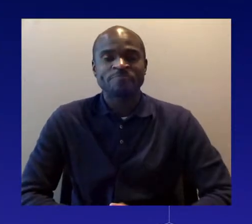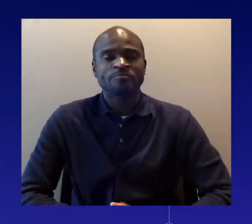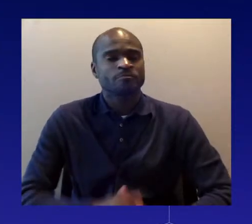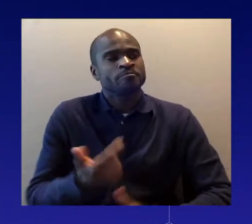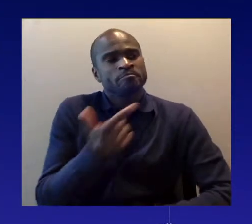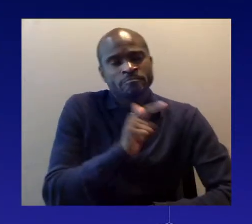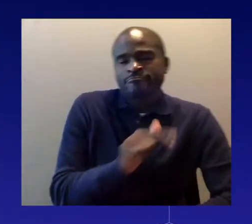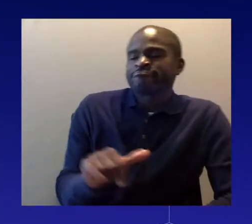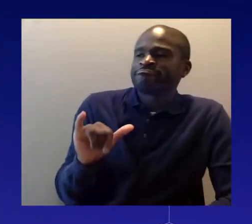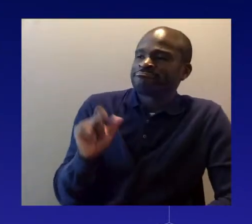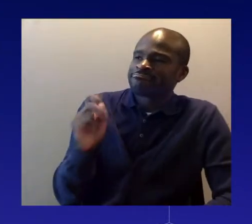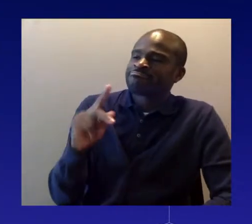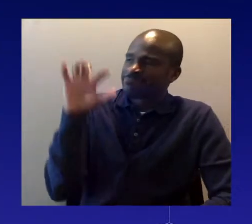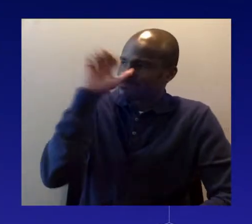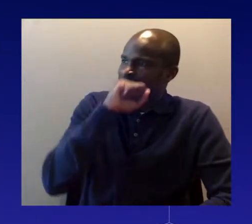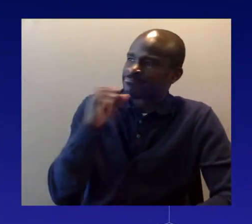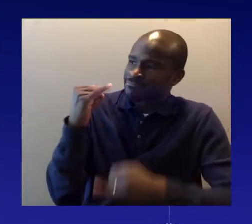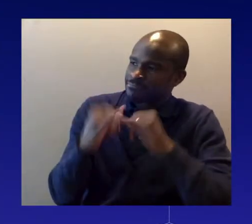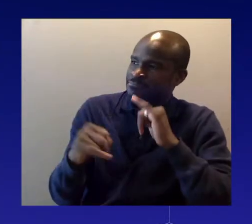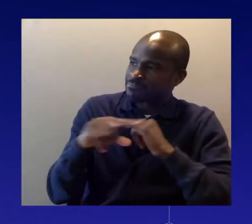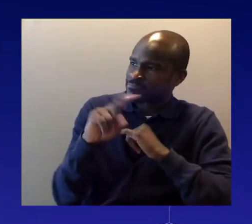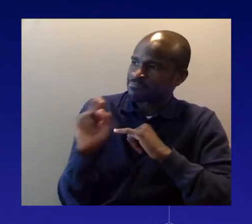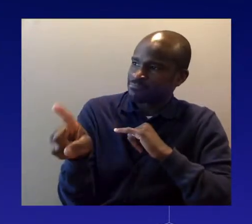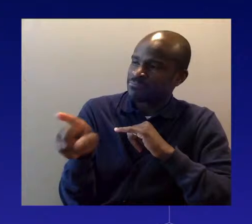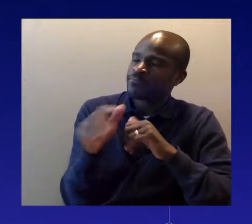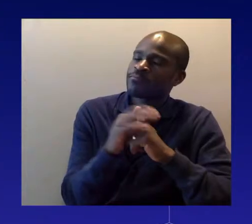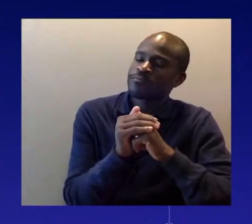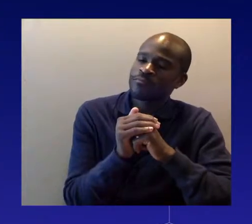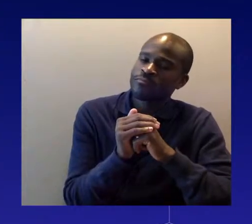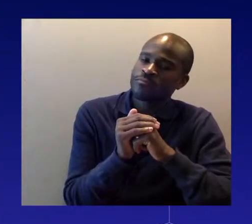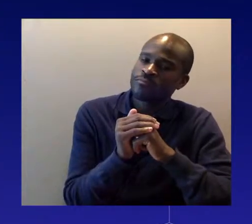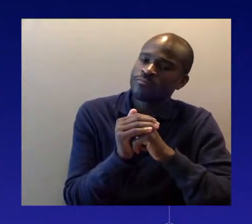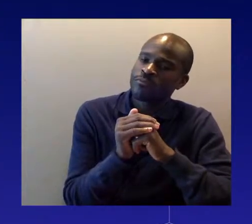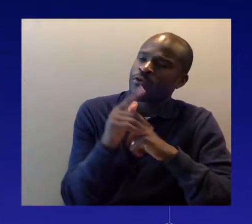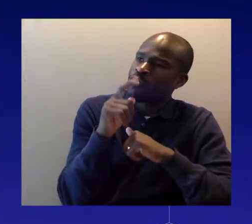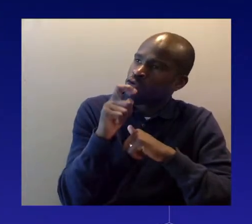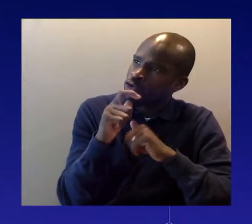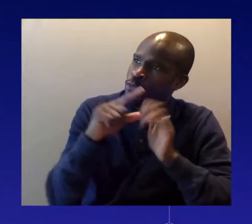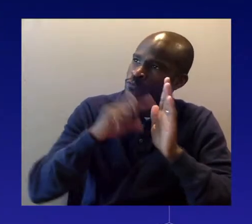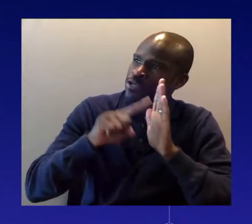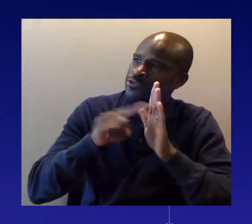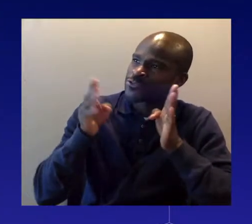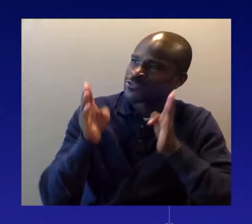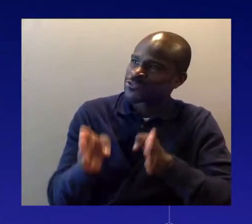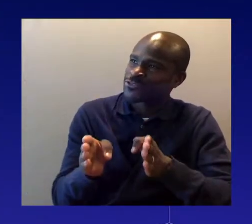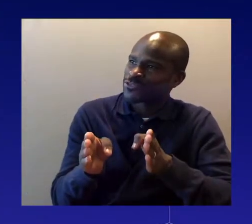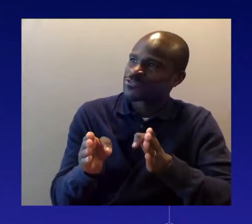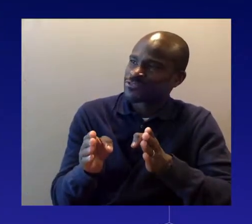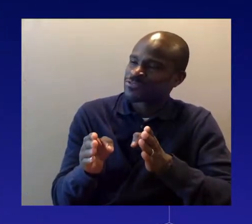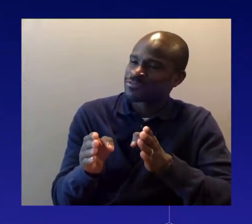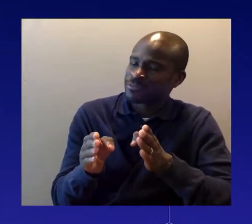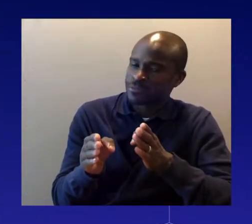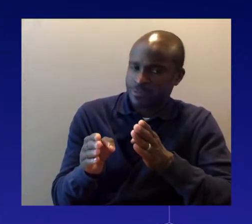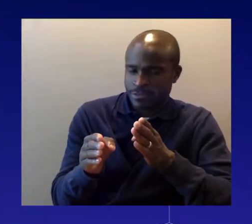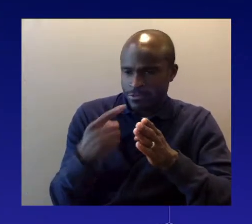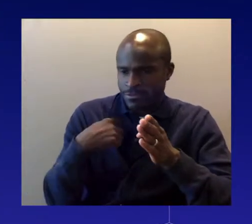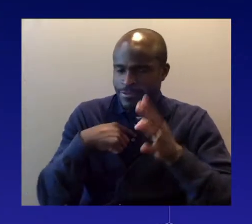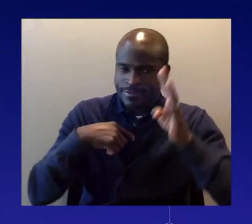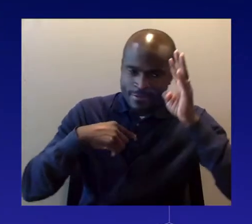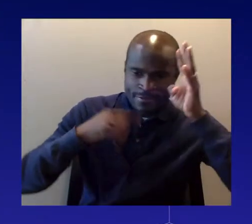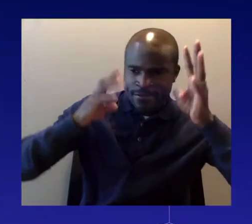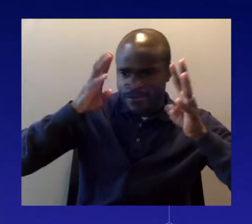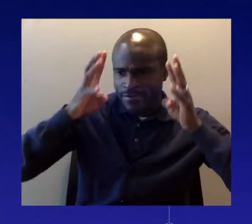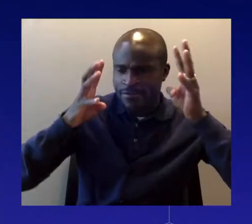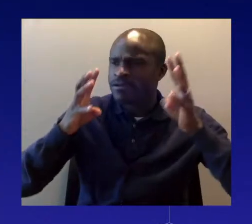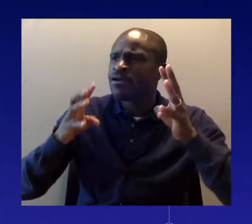and then we'll close, is just this idea of who are the researchers, right? As we're innovating, where do you think we need the most